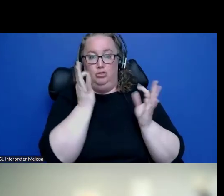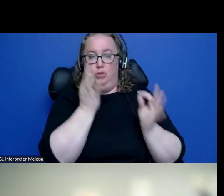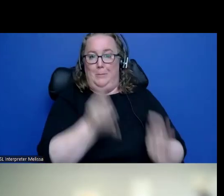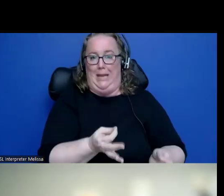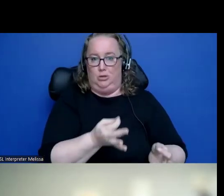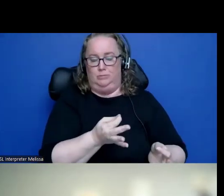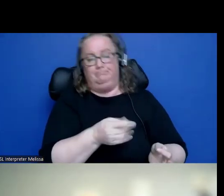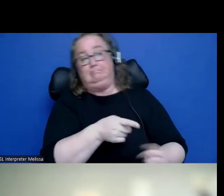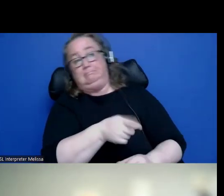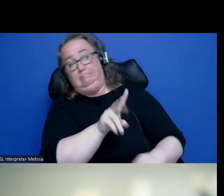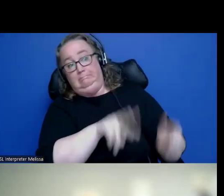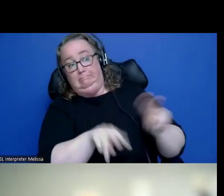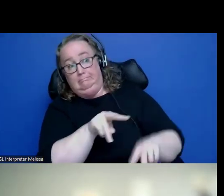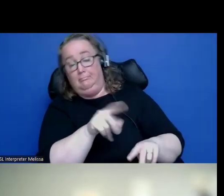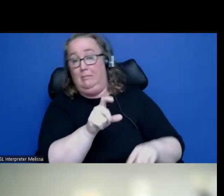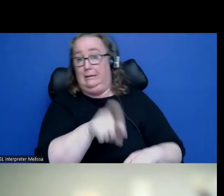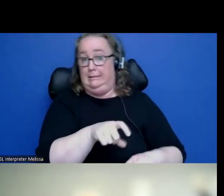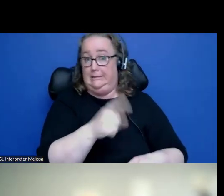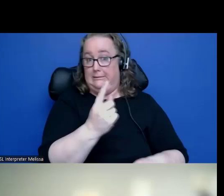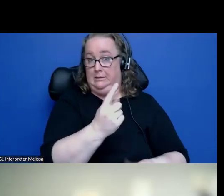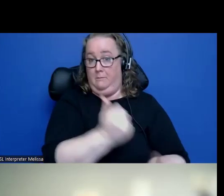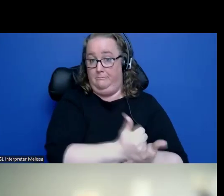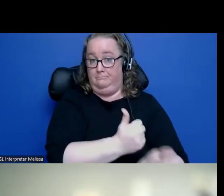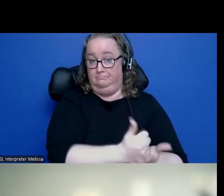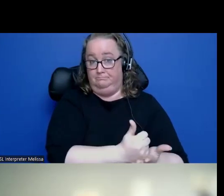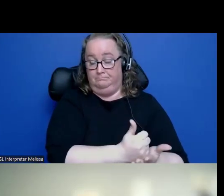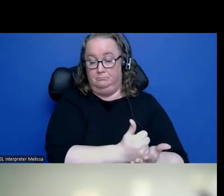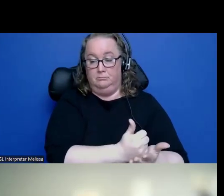that they are